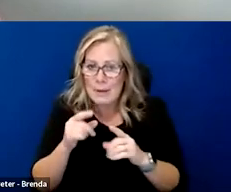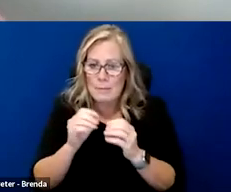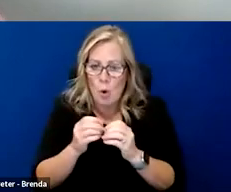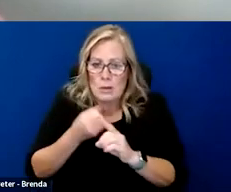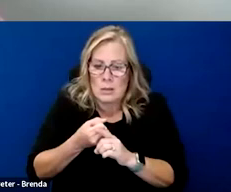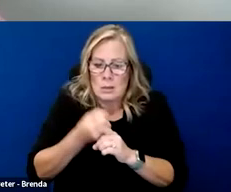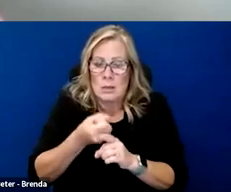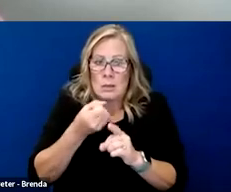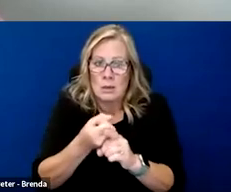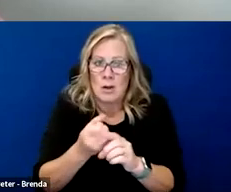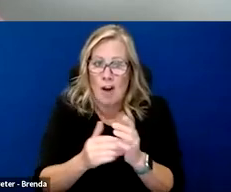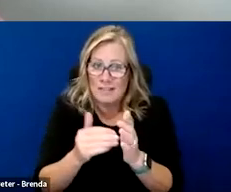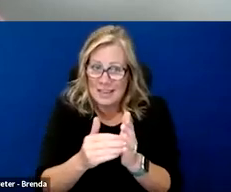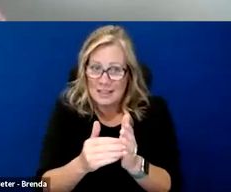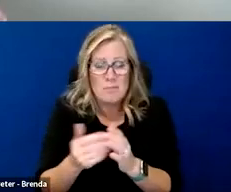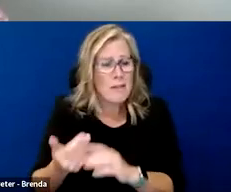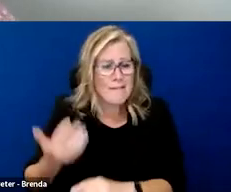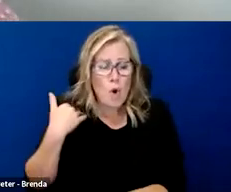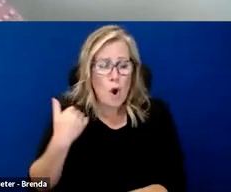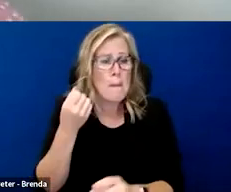be rare, things that could have been described as a